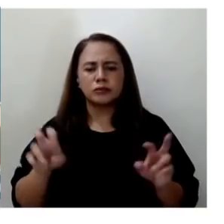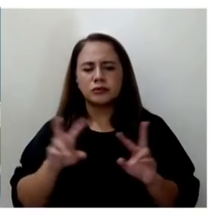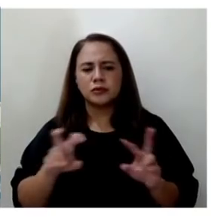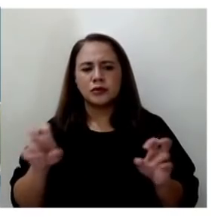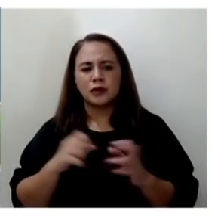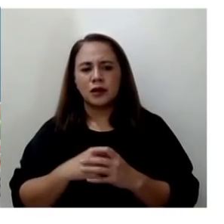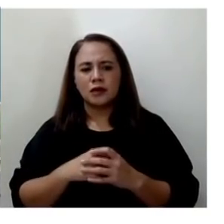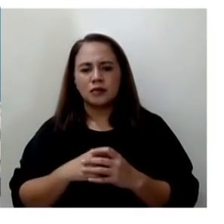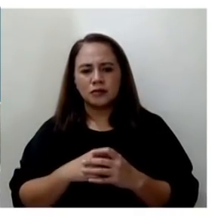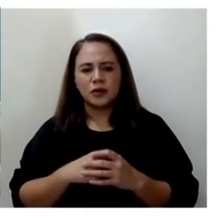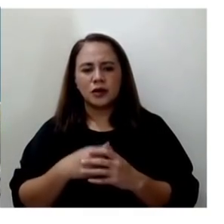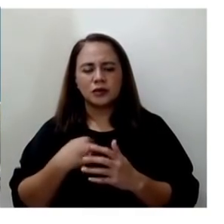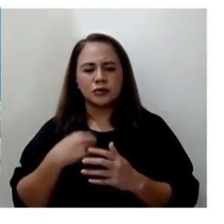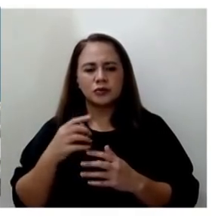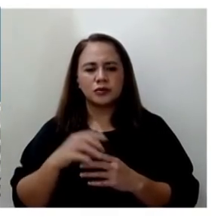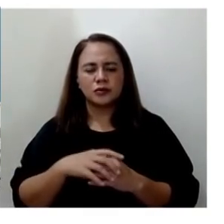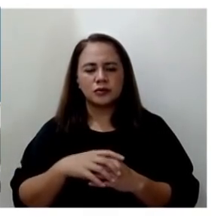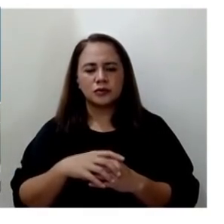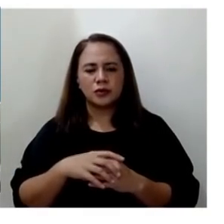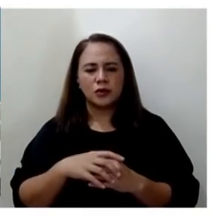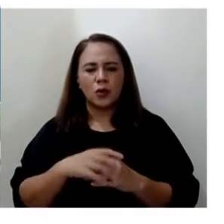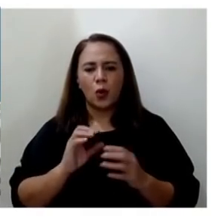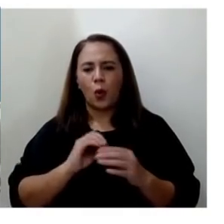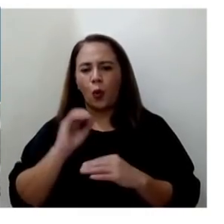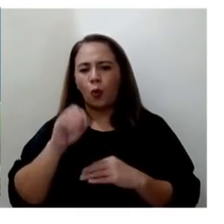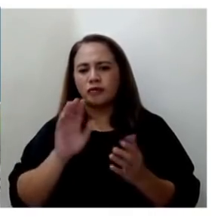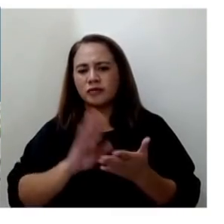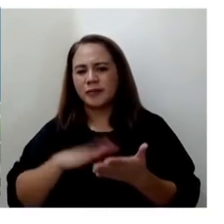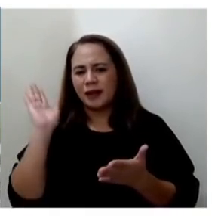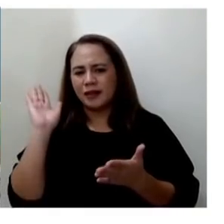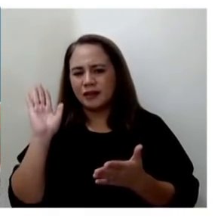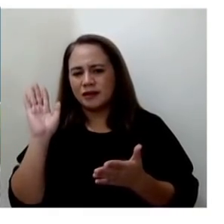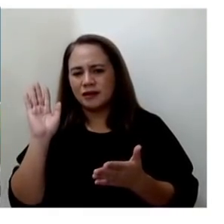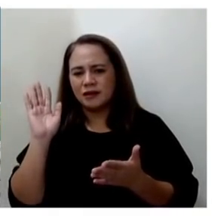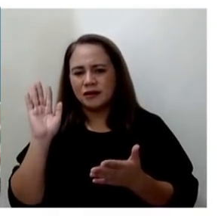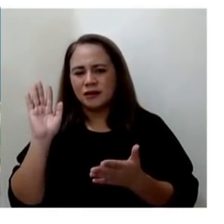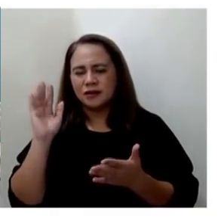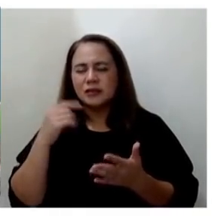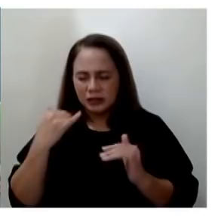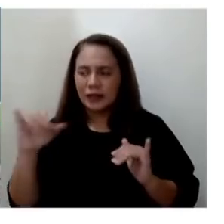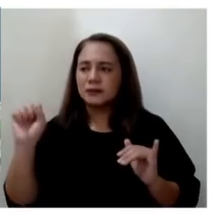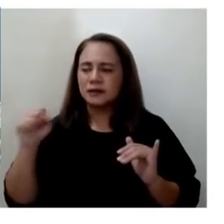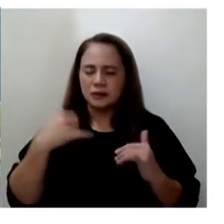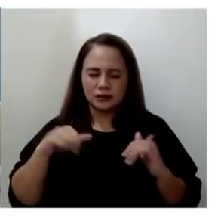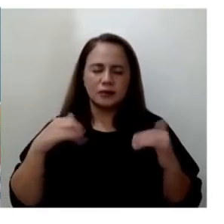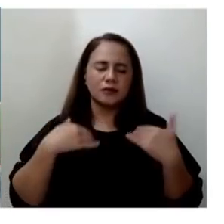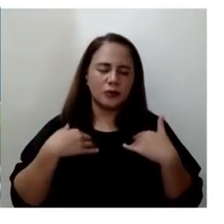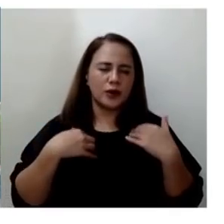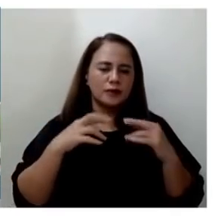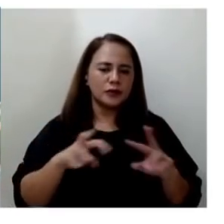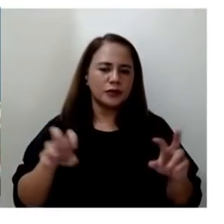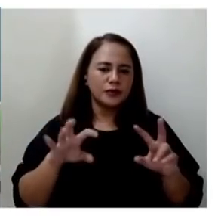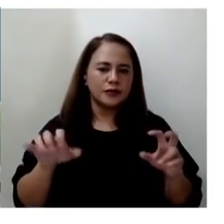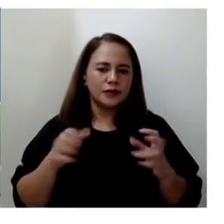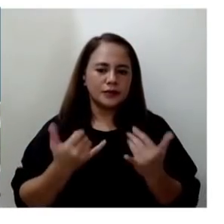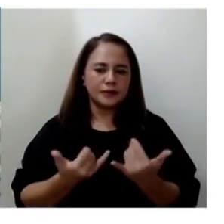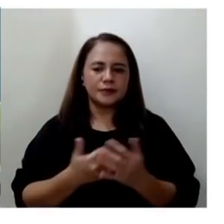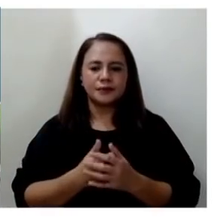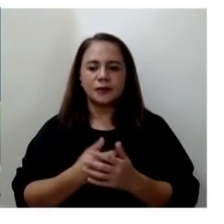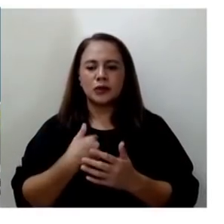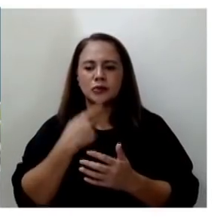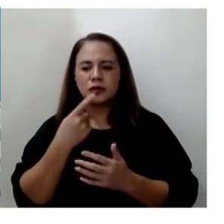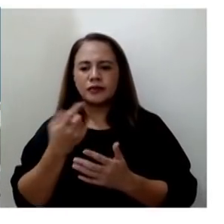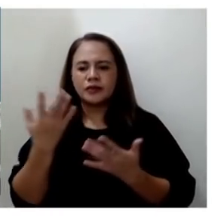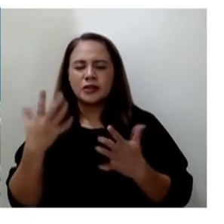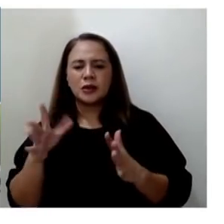and overpriced test kits. Meron din po kaming ginagawa dyan, investigation. All right. And you said that you've